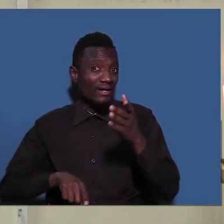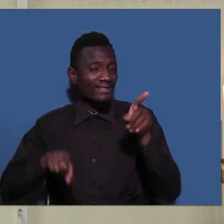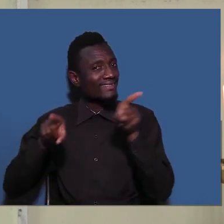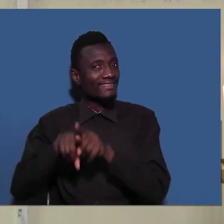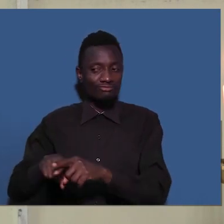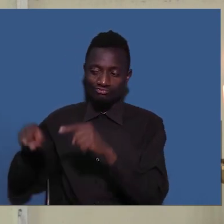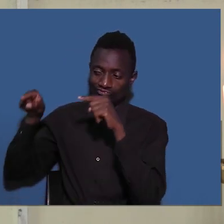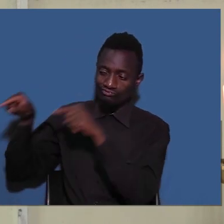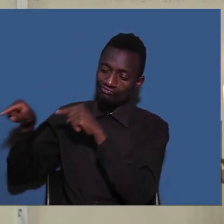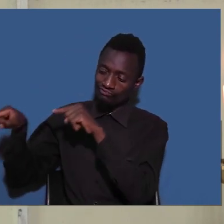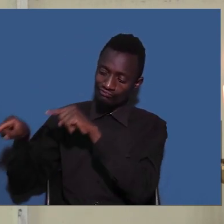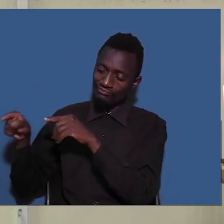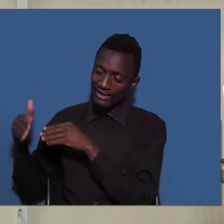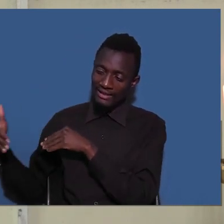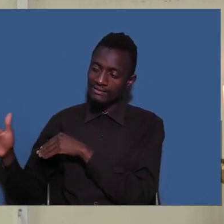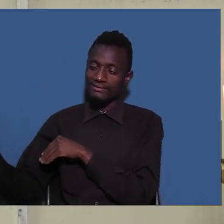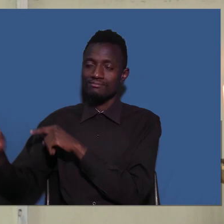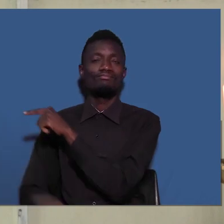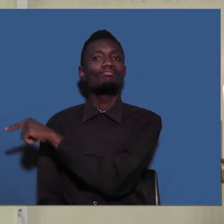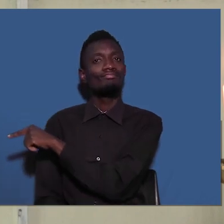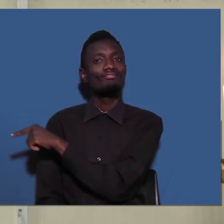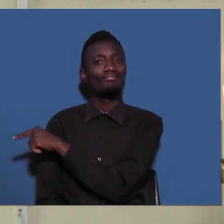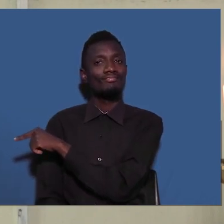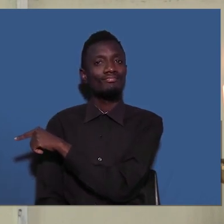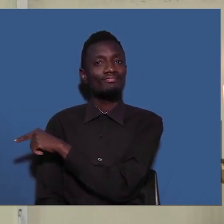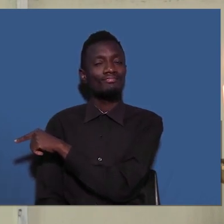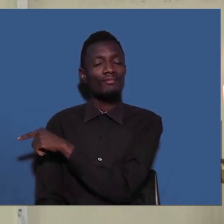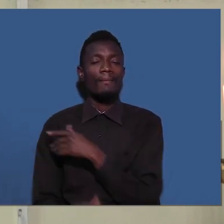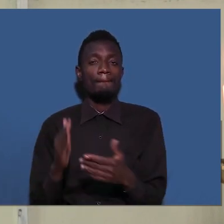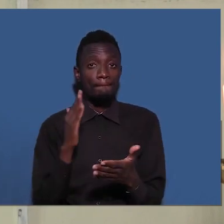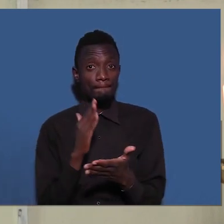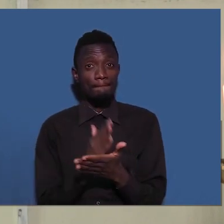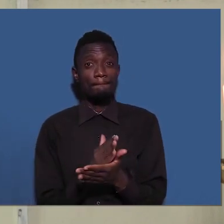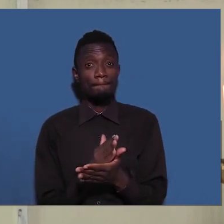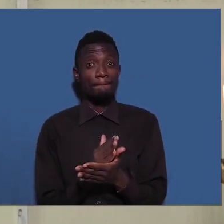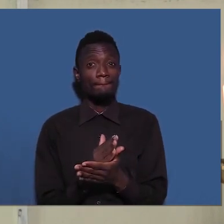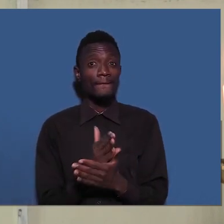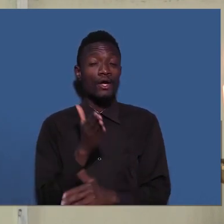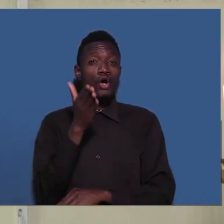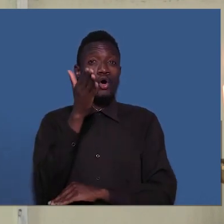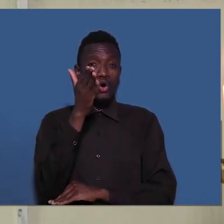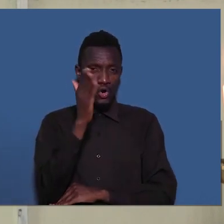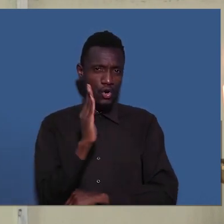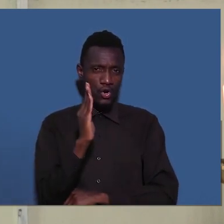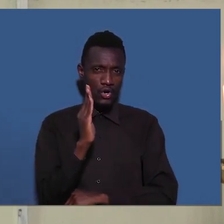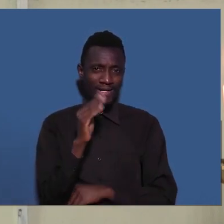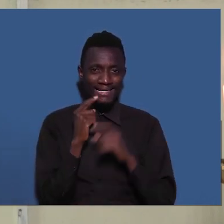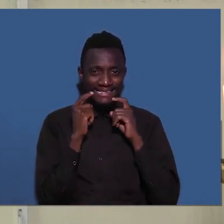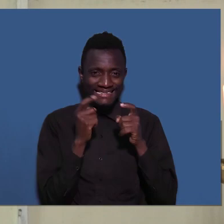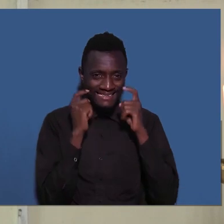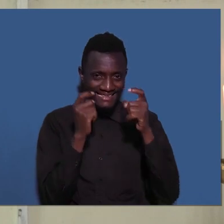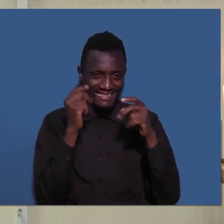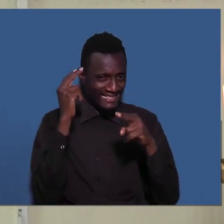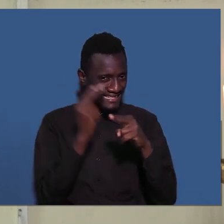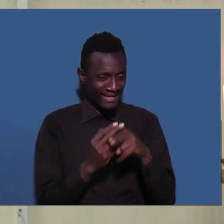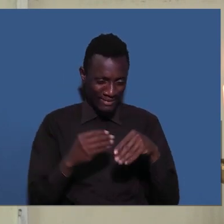serpent. You know, God calls sin as it